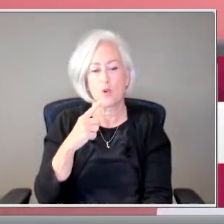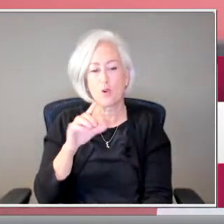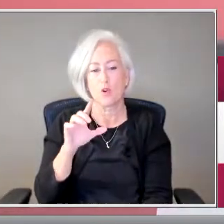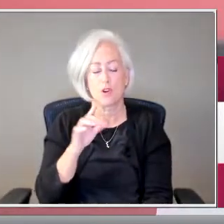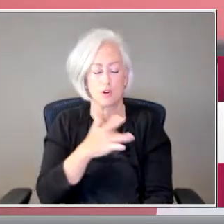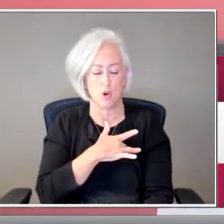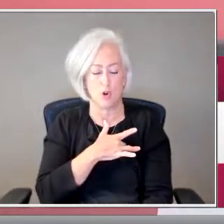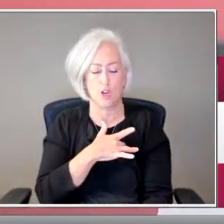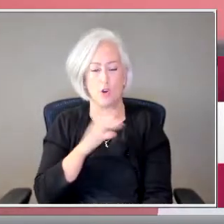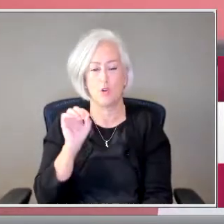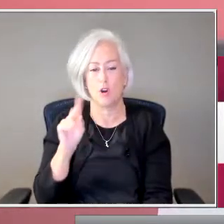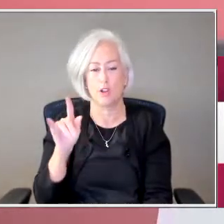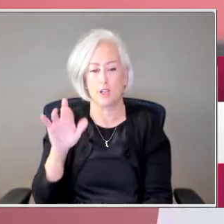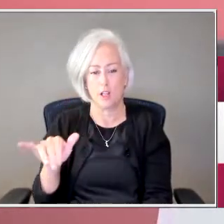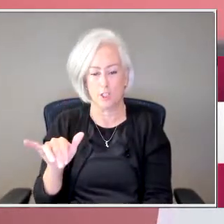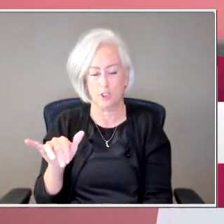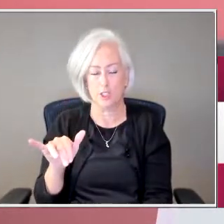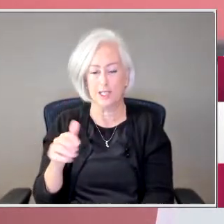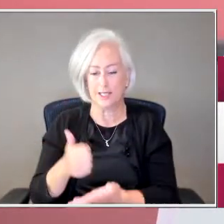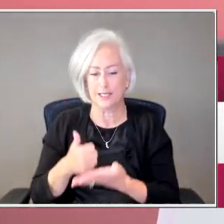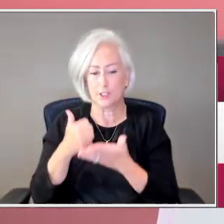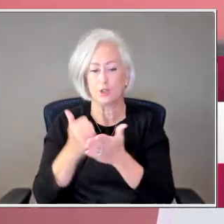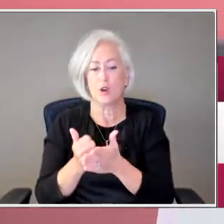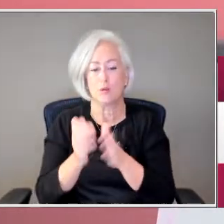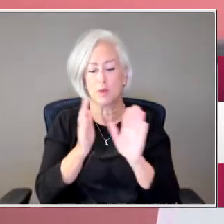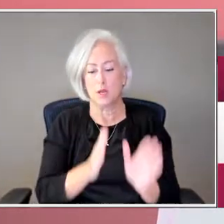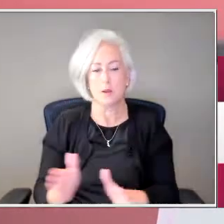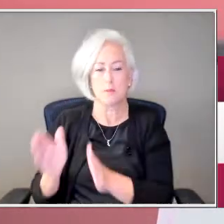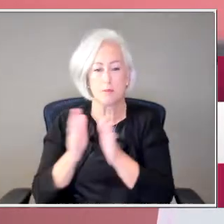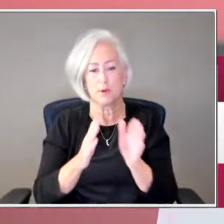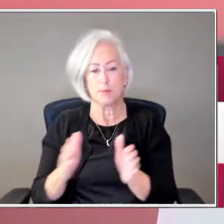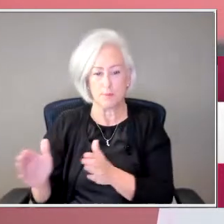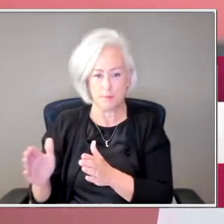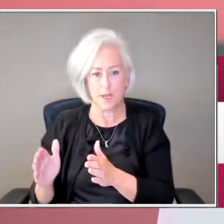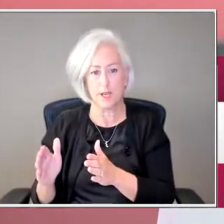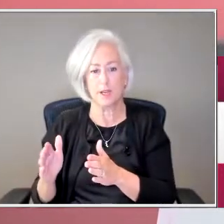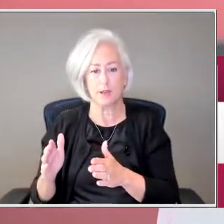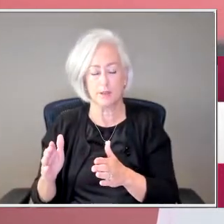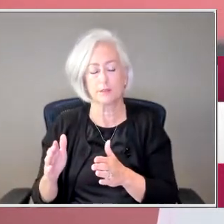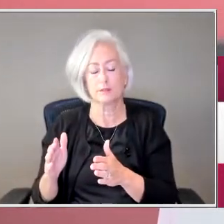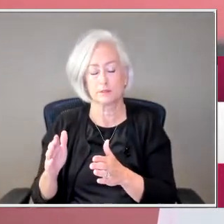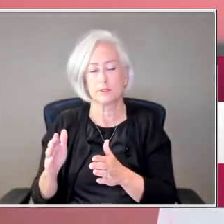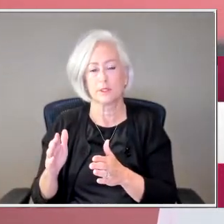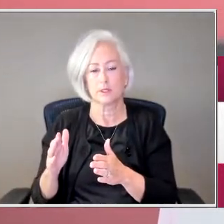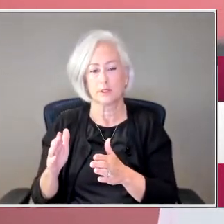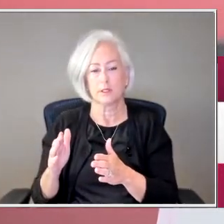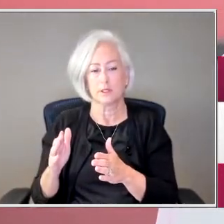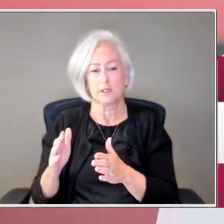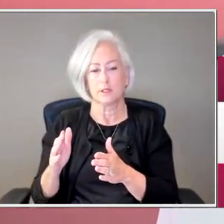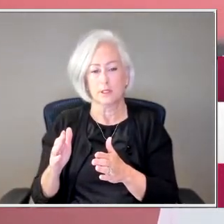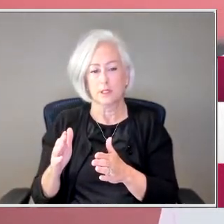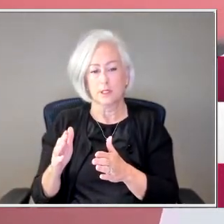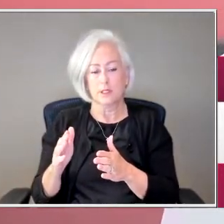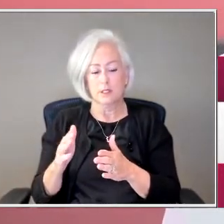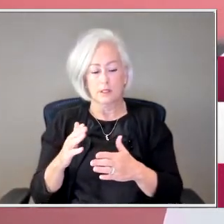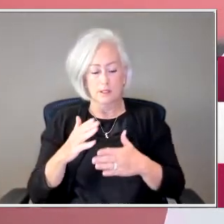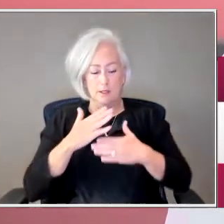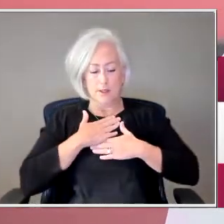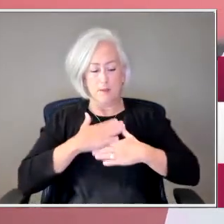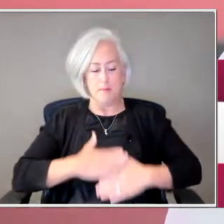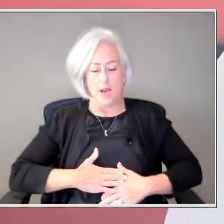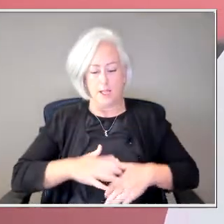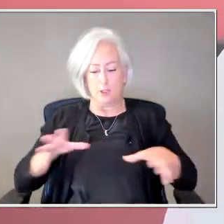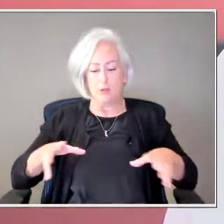efforts are just to be able to prepare the infrastructure to get this beyond what I'm doing. I've got